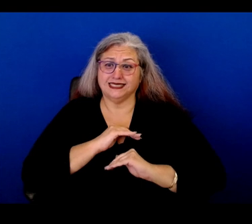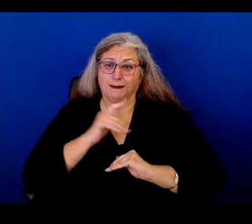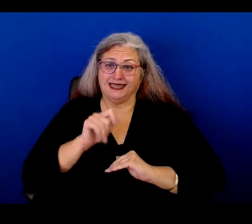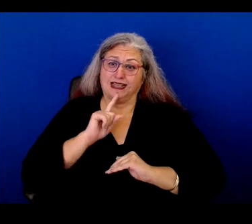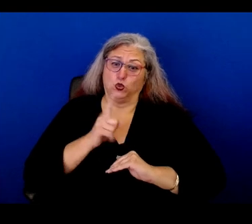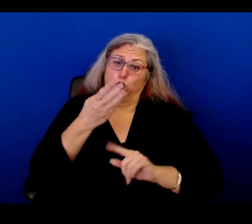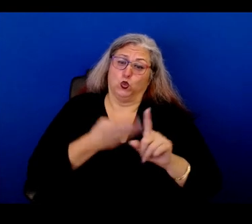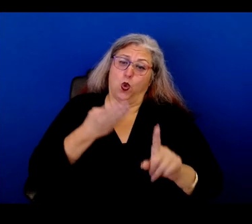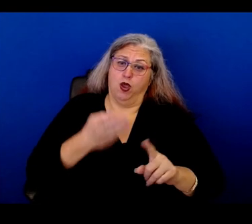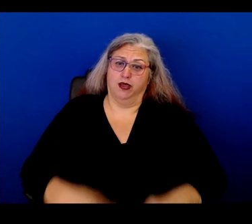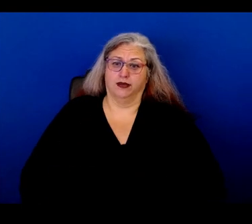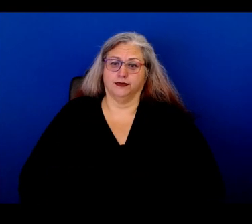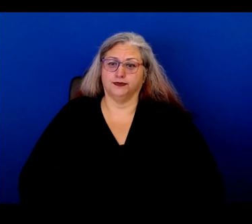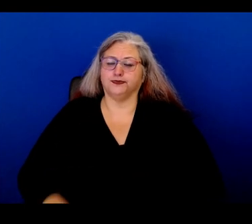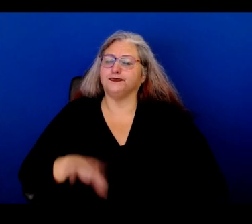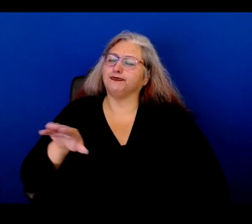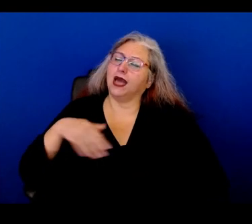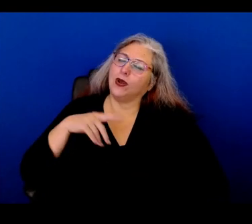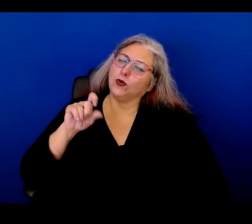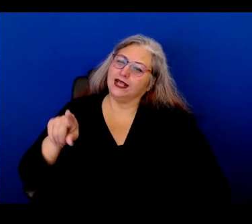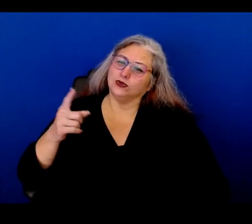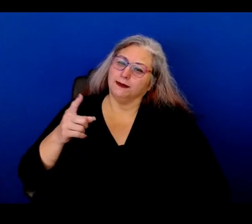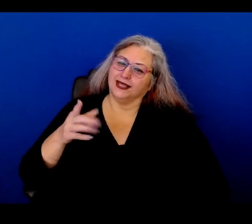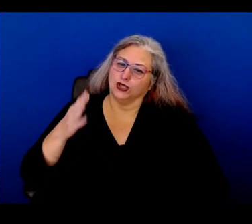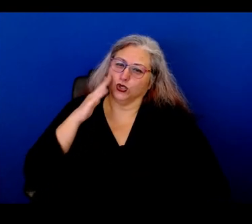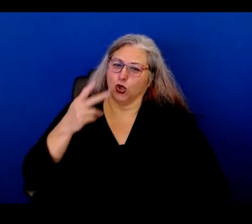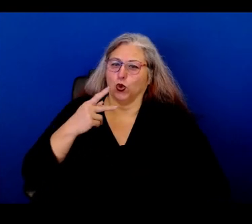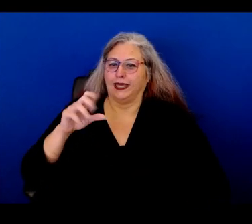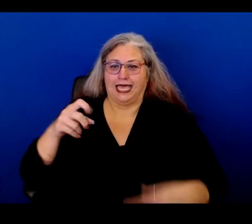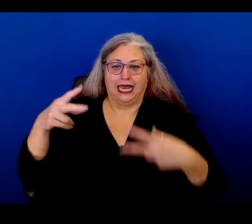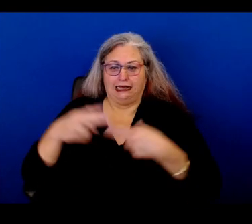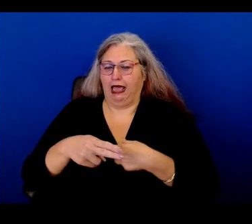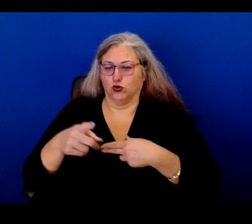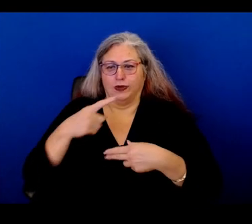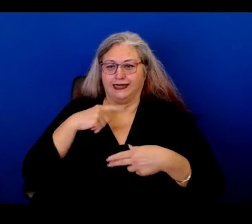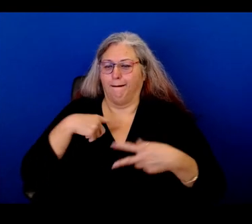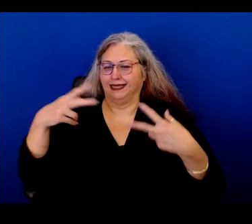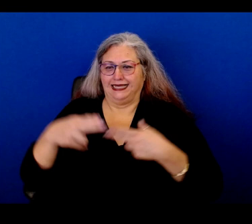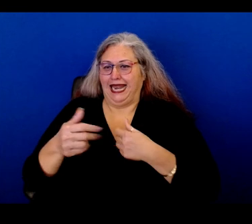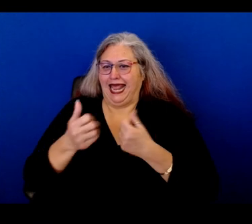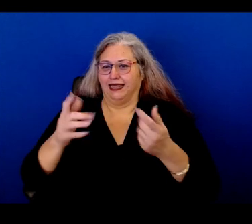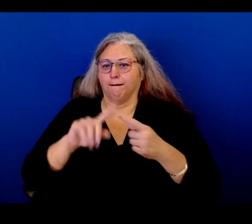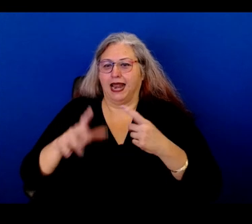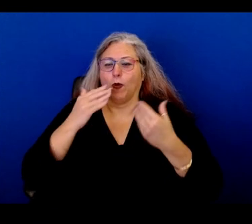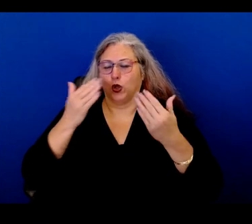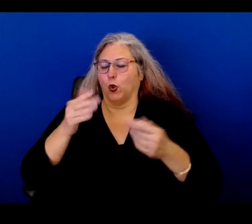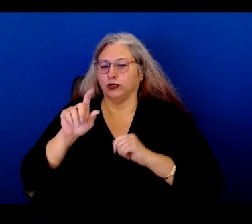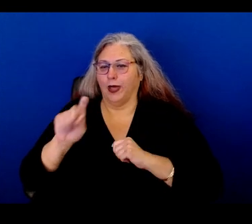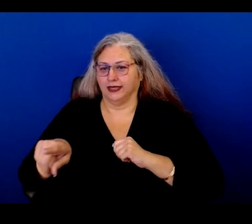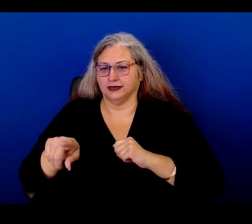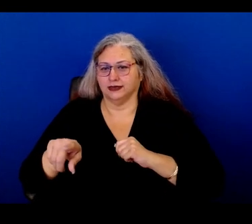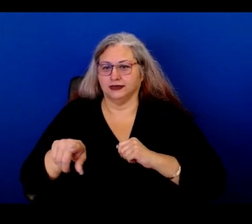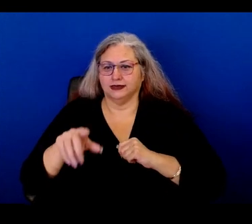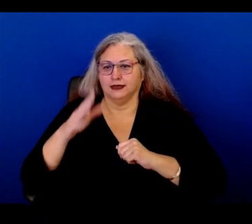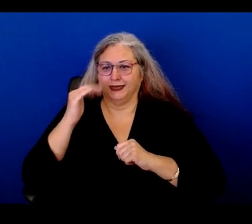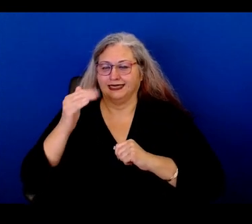are. Aimee, I'm going to ask you something. You know, we can cut this. You can tell me to cut anything, but I'm going to go ahead and ask this